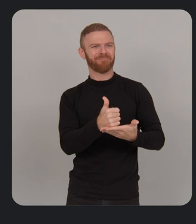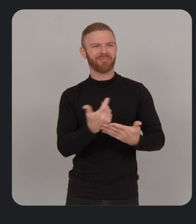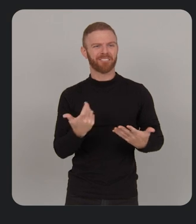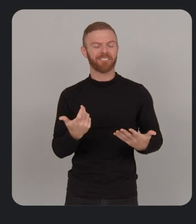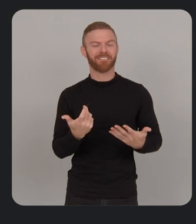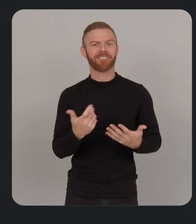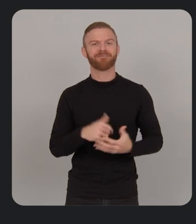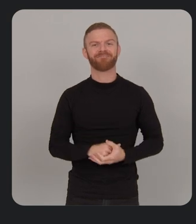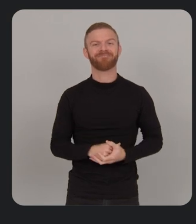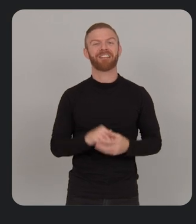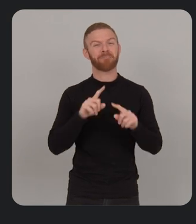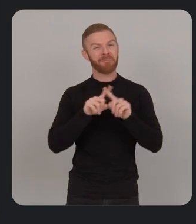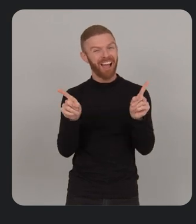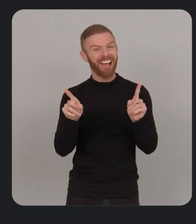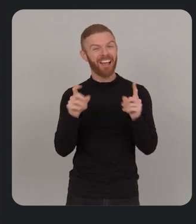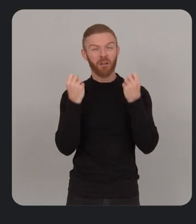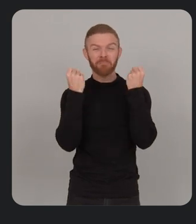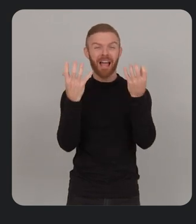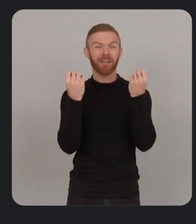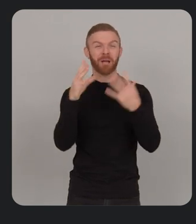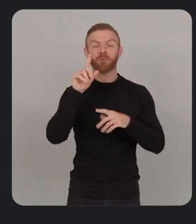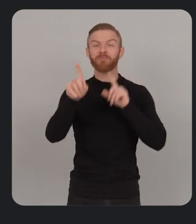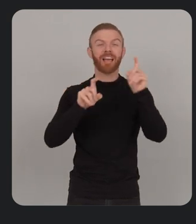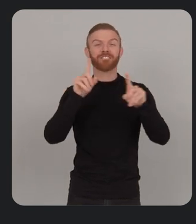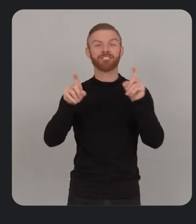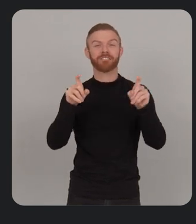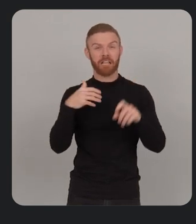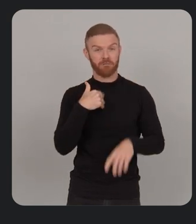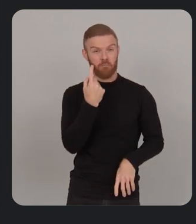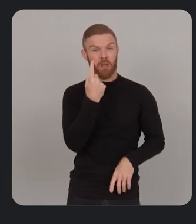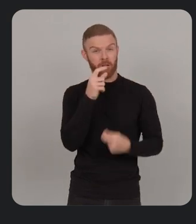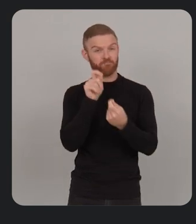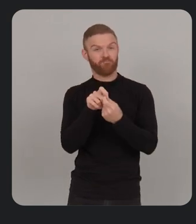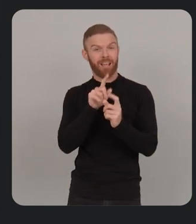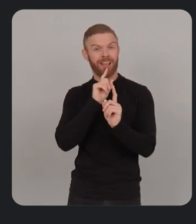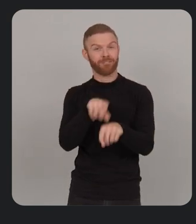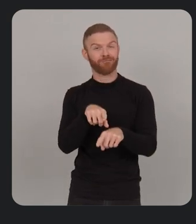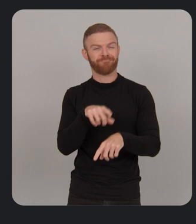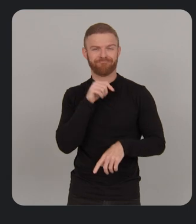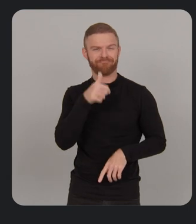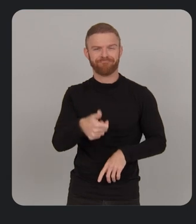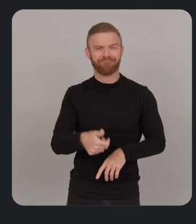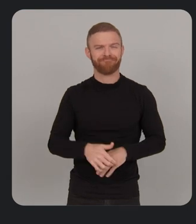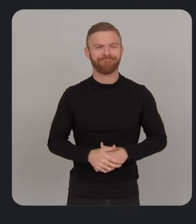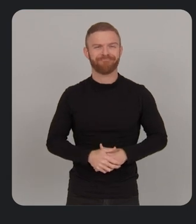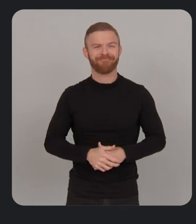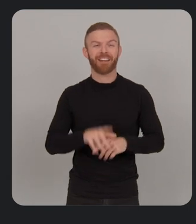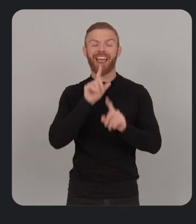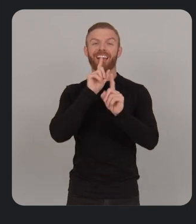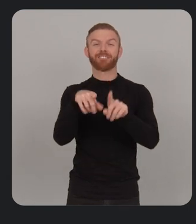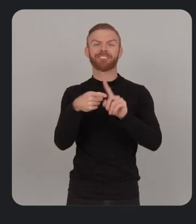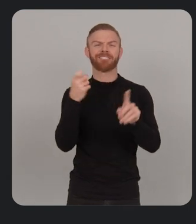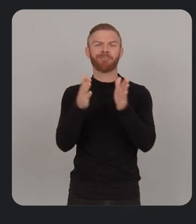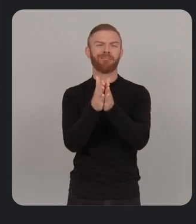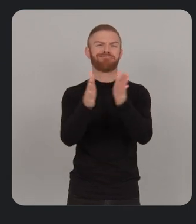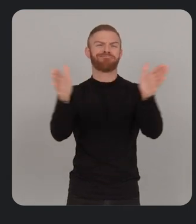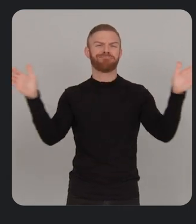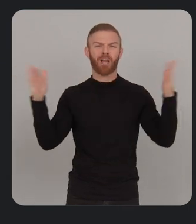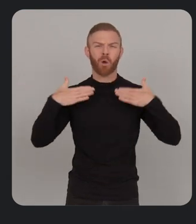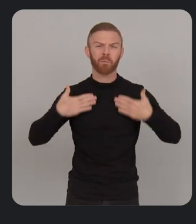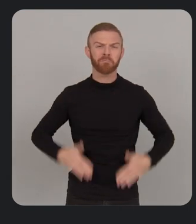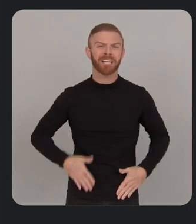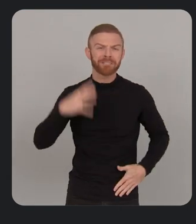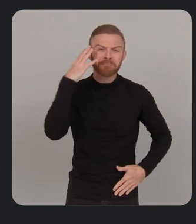them your for many questions there's no single right answer the answers come from the breadth of human